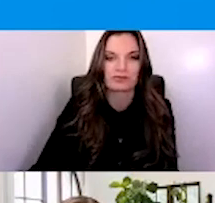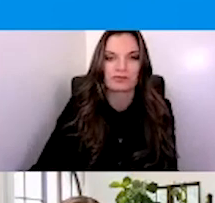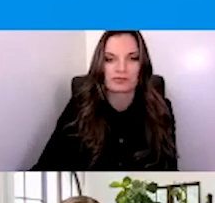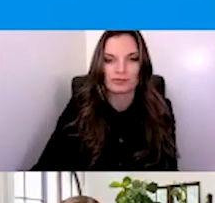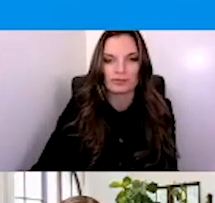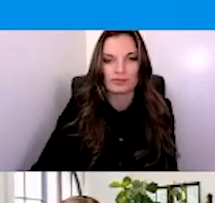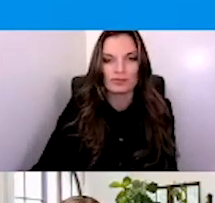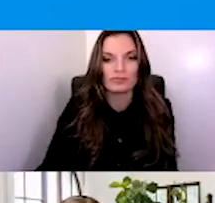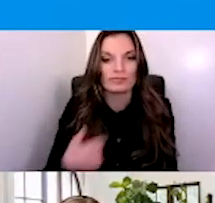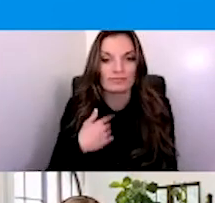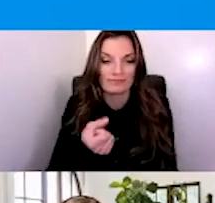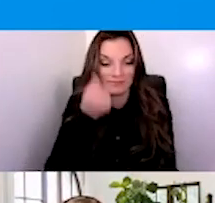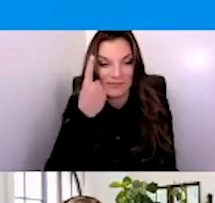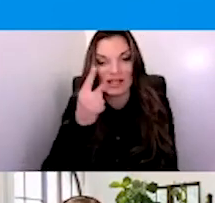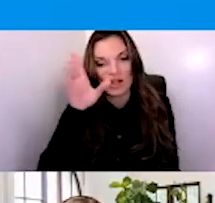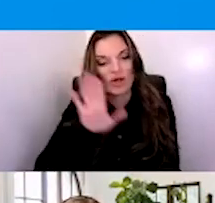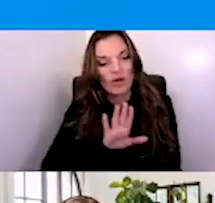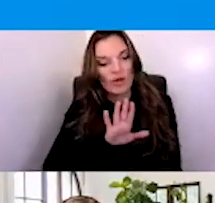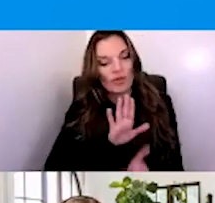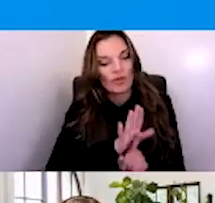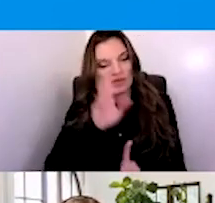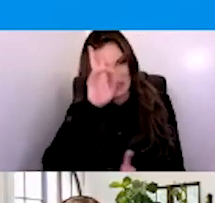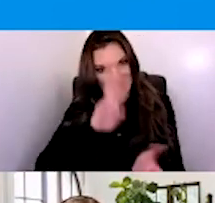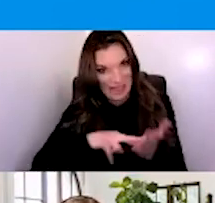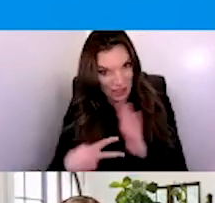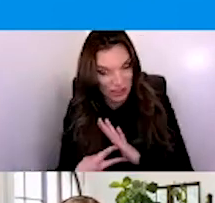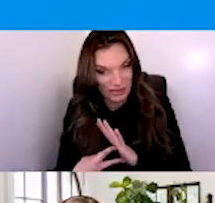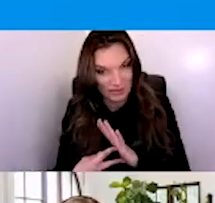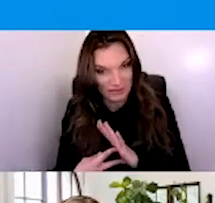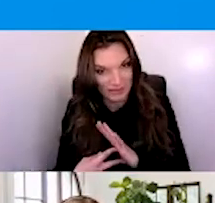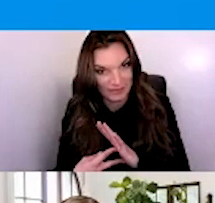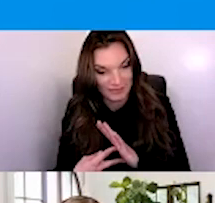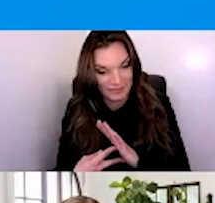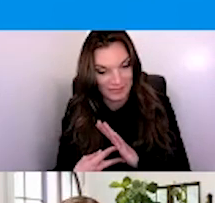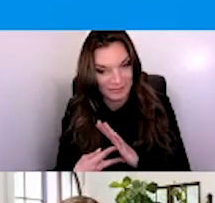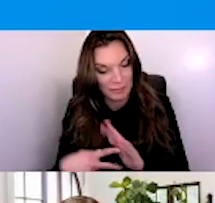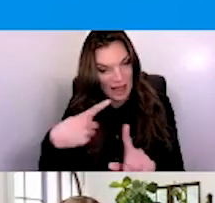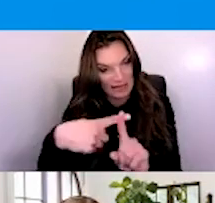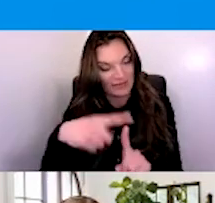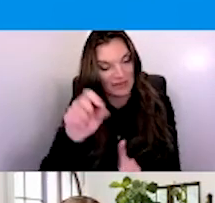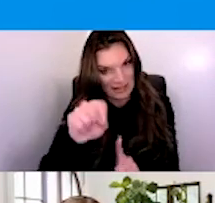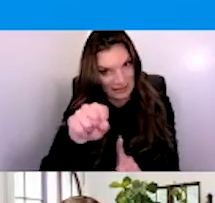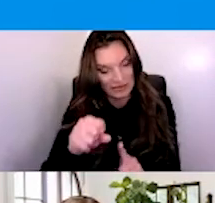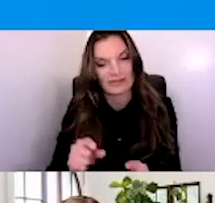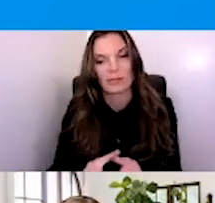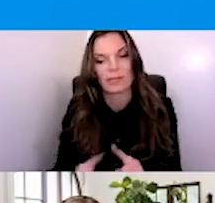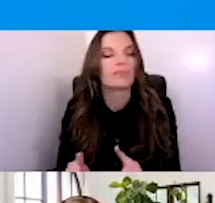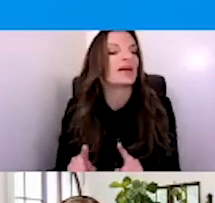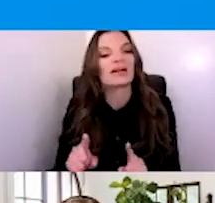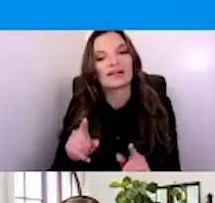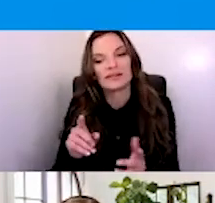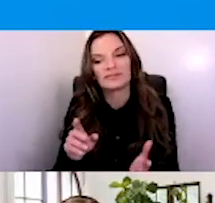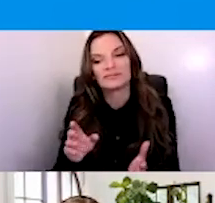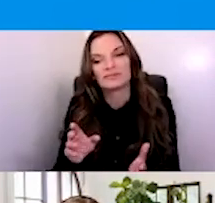So I understand the intentions are positive when we use words like like these euphemisms, and our society